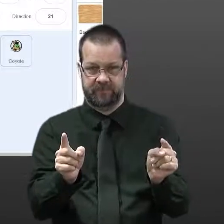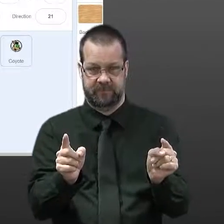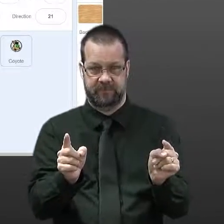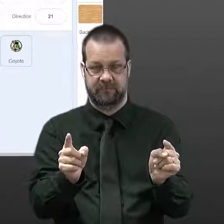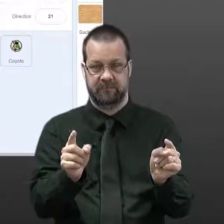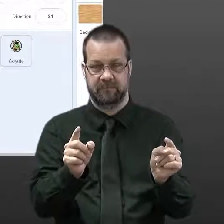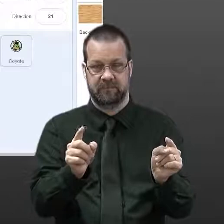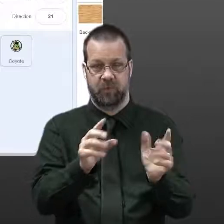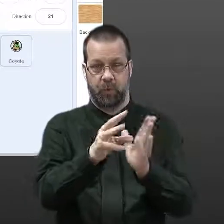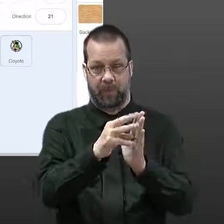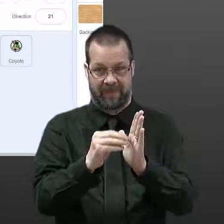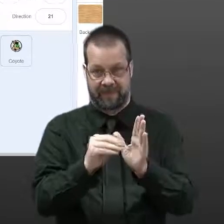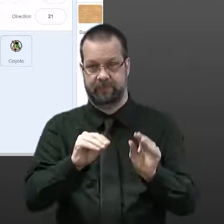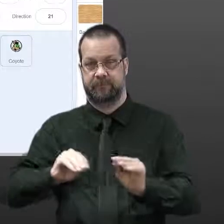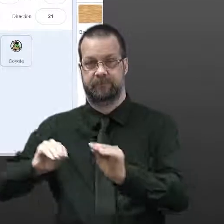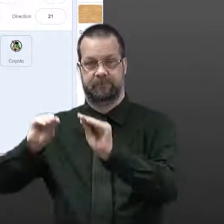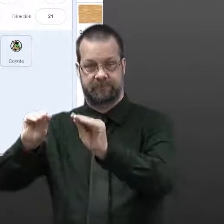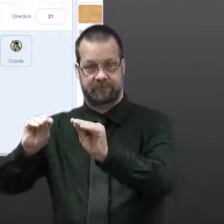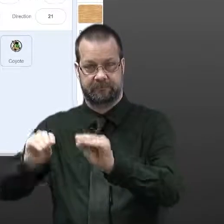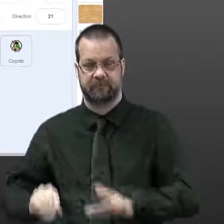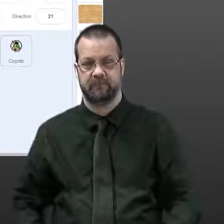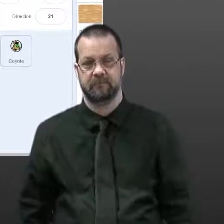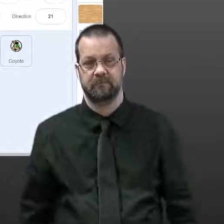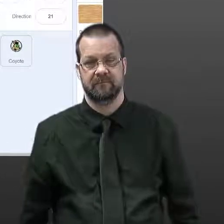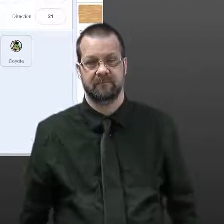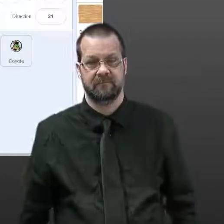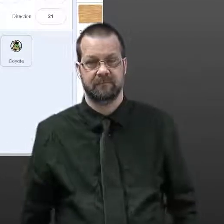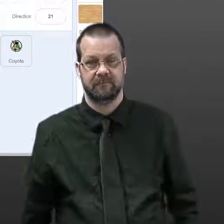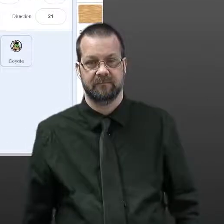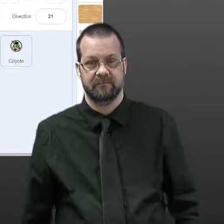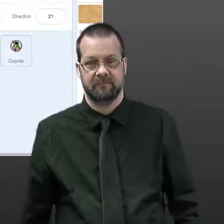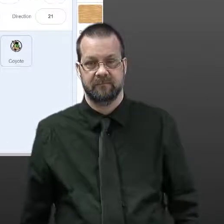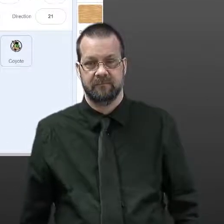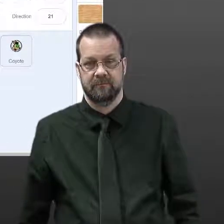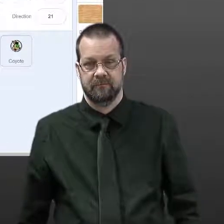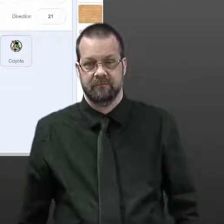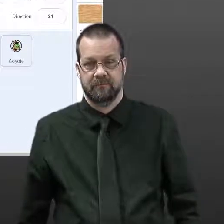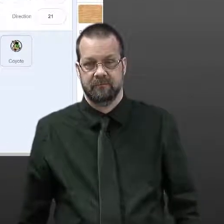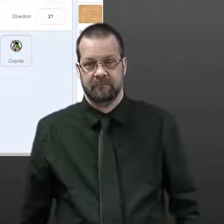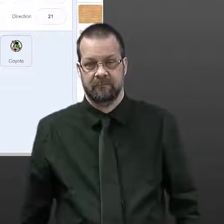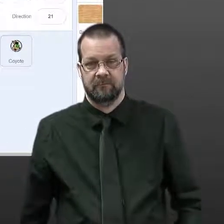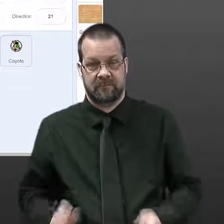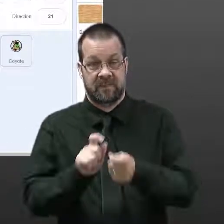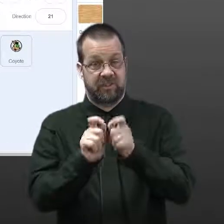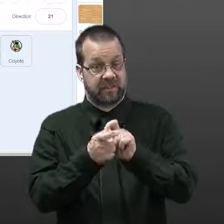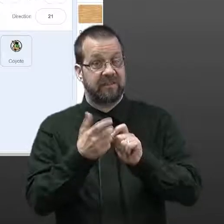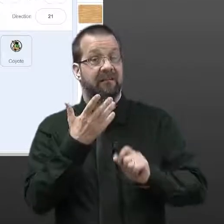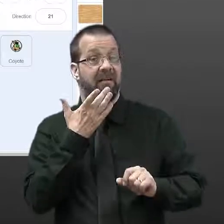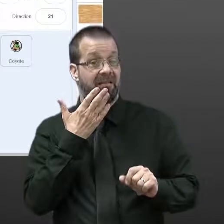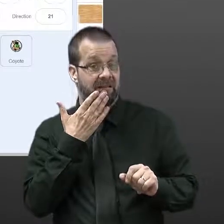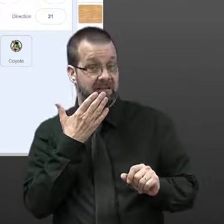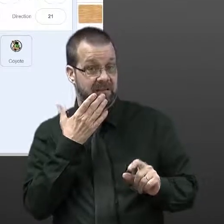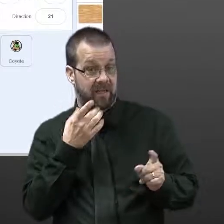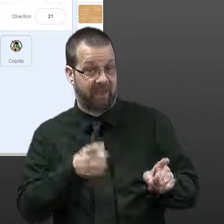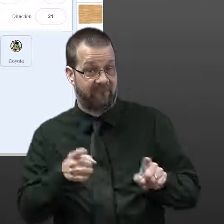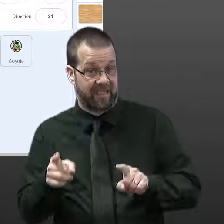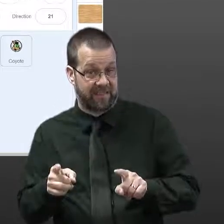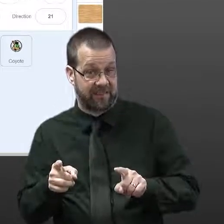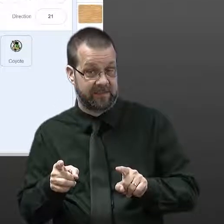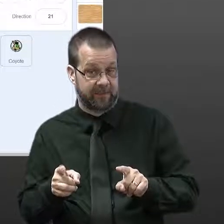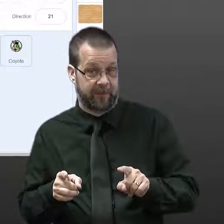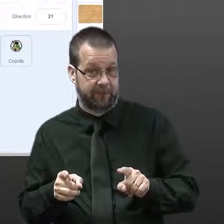put that inside of our repeat until. I will this time change the color effect.